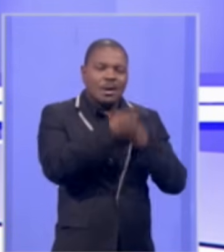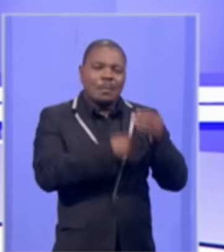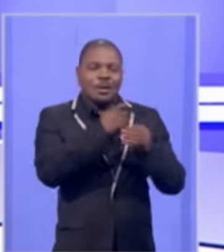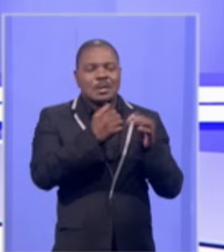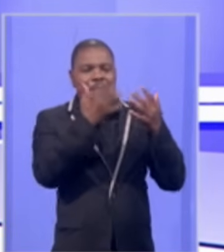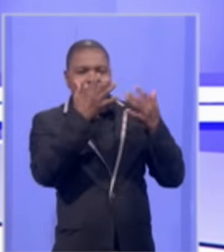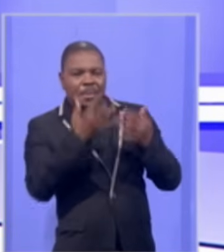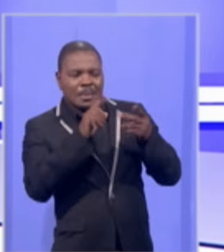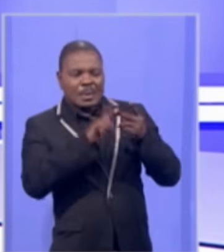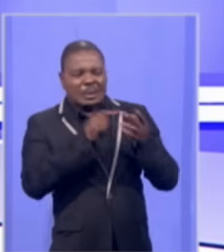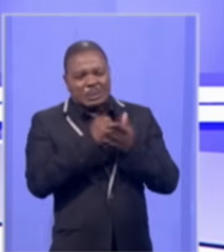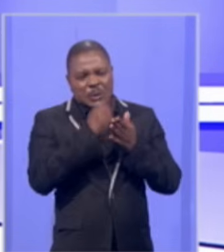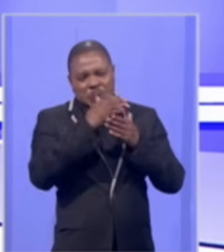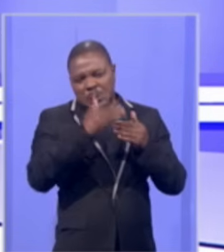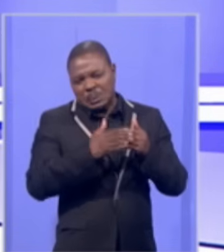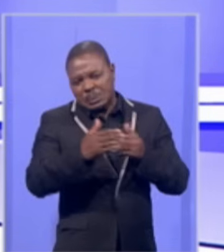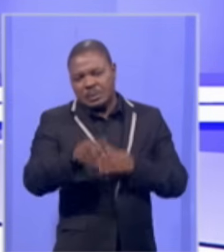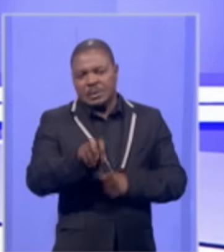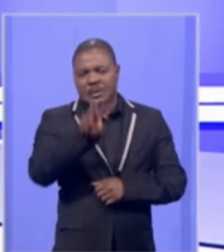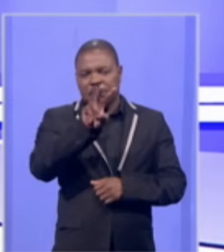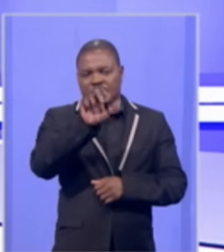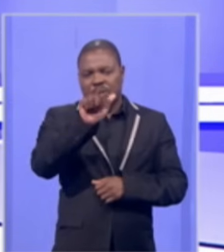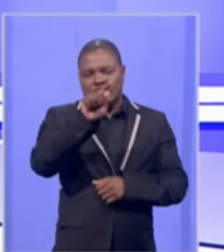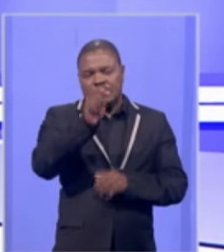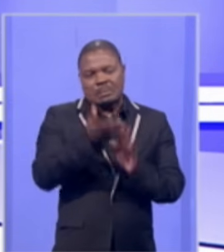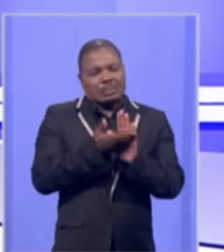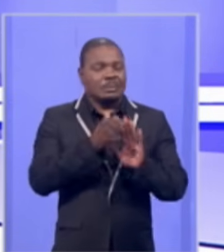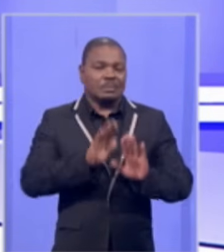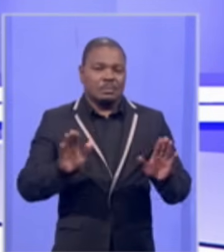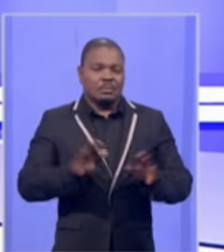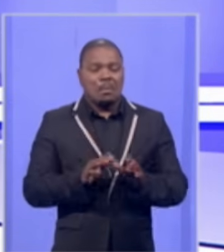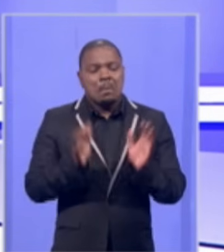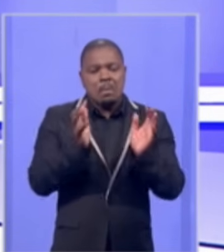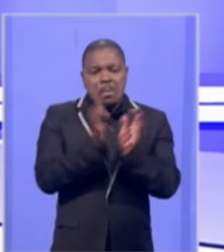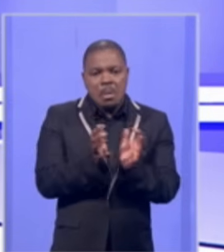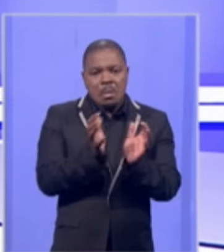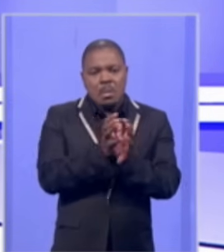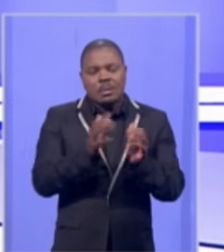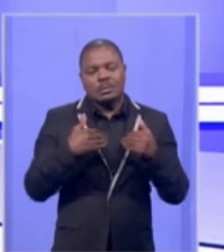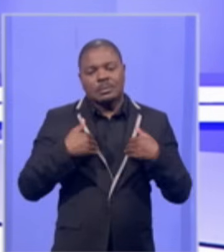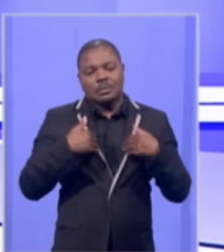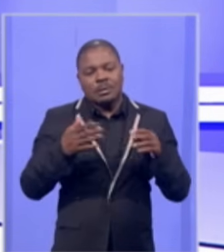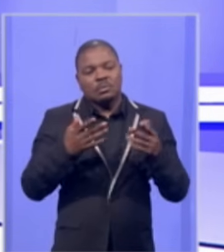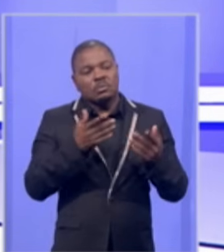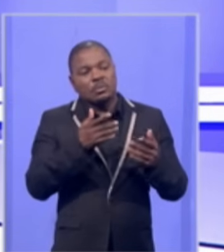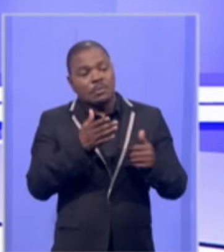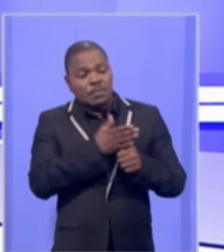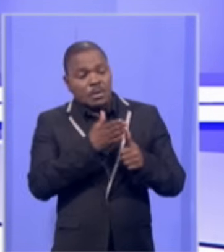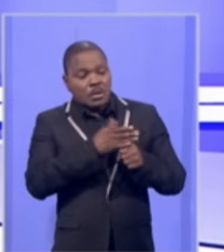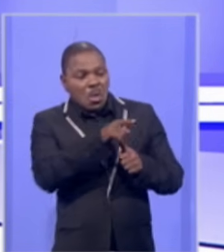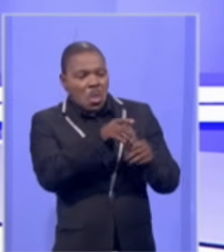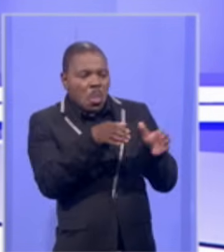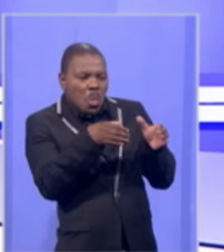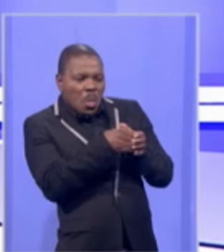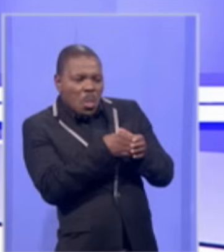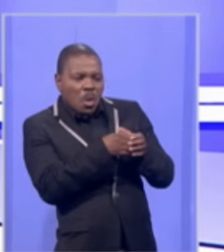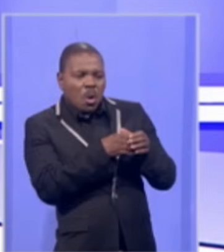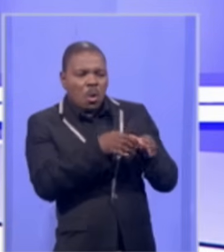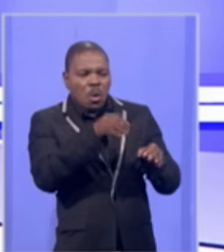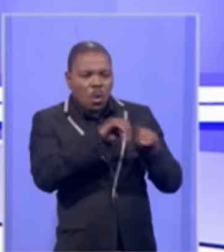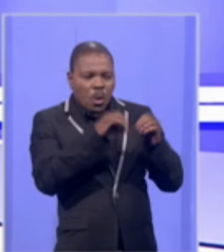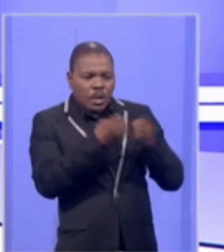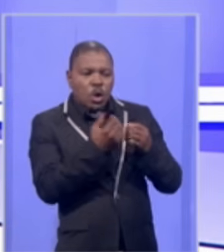mekgwa ya go tila go okediwa ga lekgetho la badirisi. Dikopano tseo di simolotse ka makoko a mangwe a mannye kwa parlamenteng